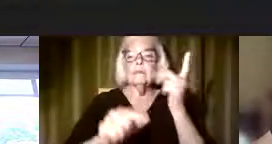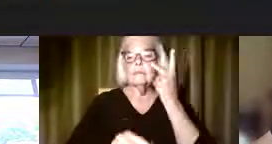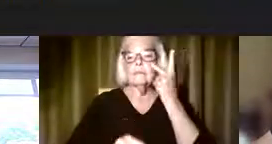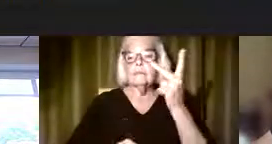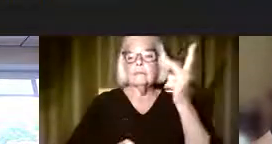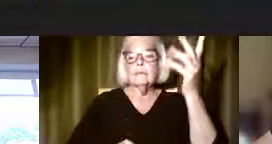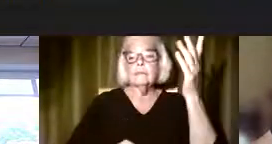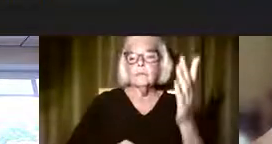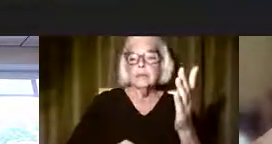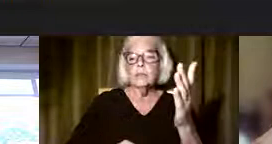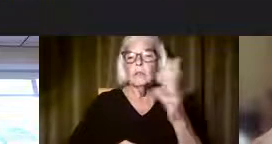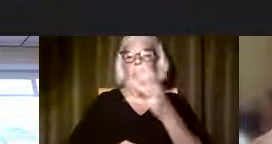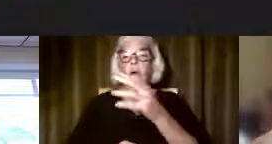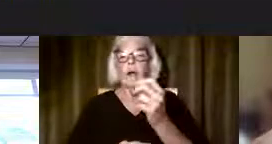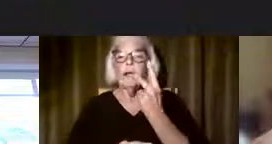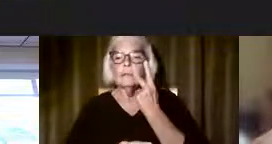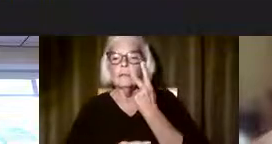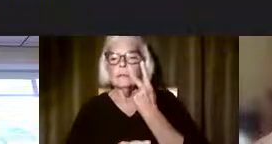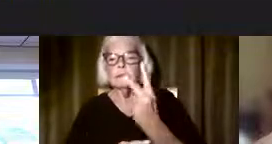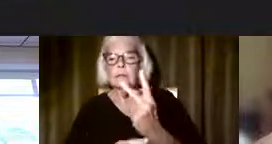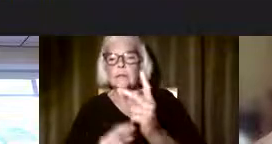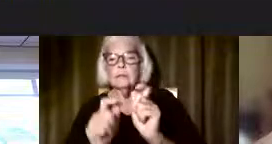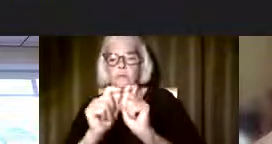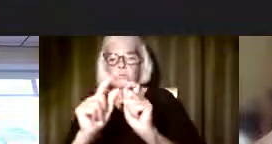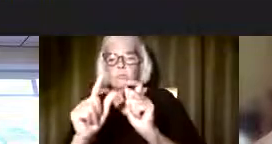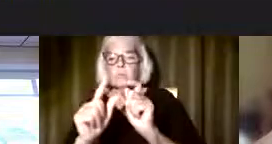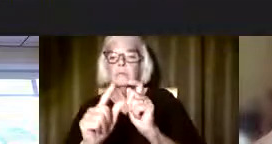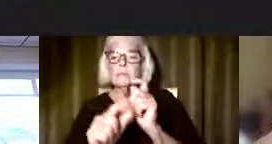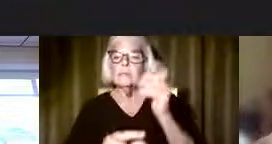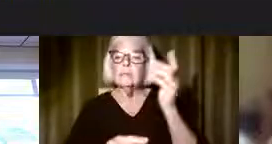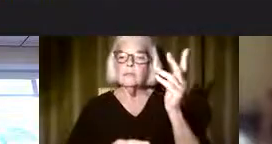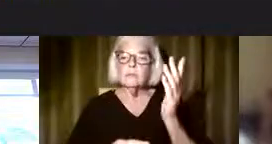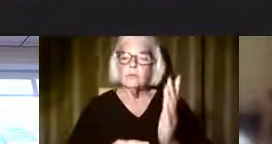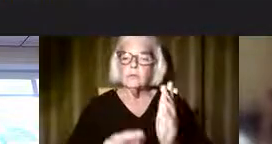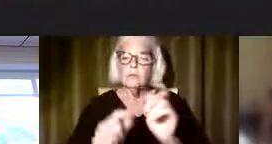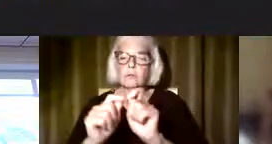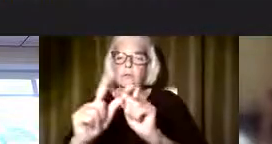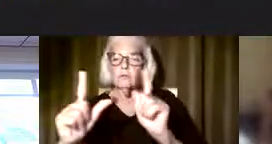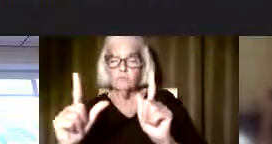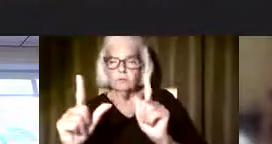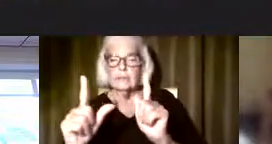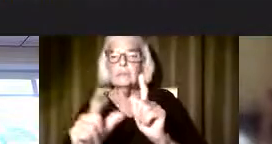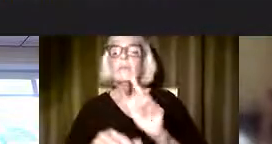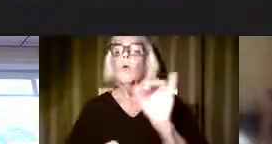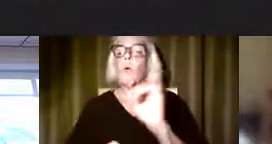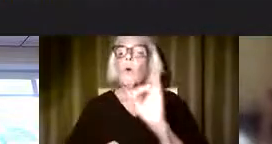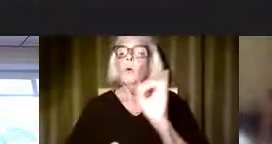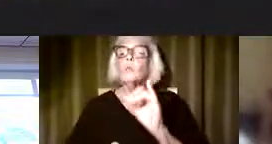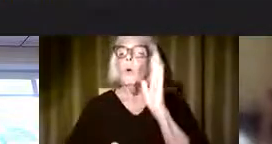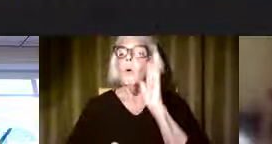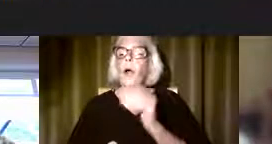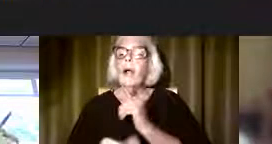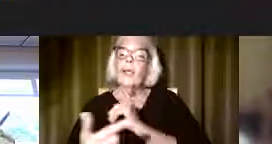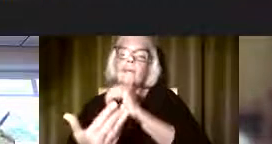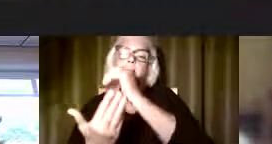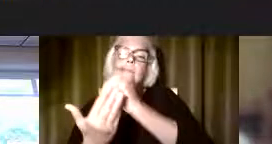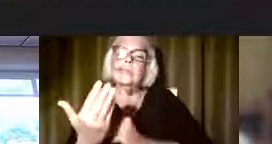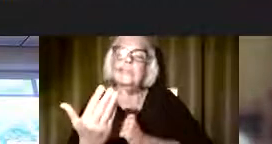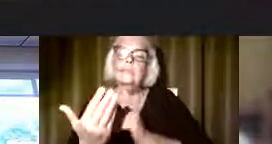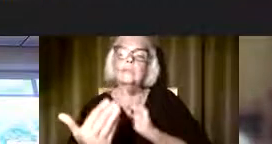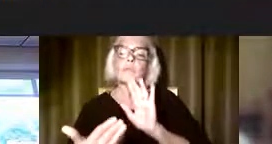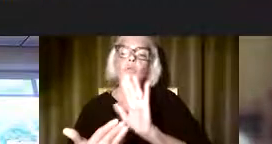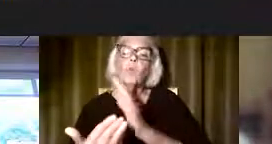Make sure I have you guys in a place where I can see questions if they're coming in. So this is